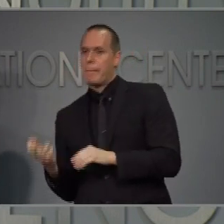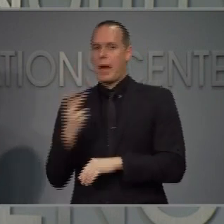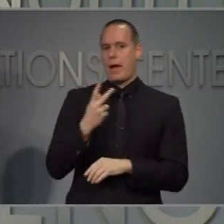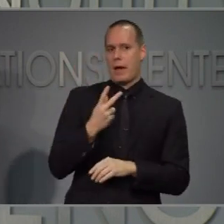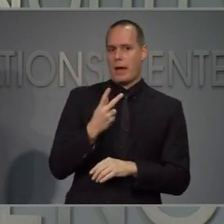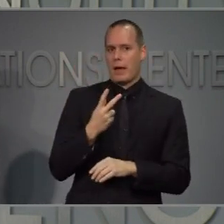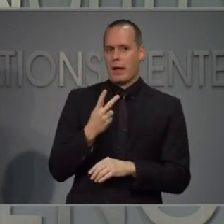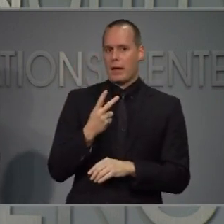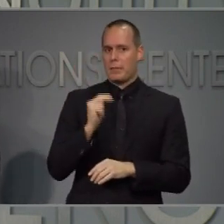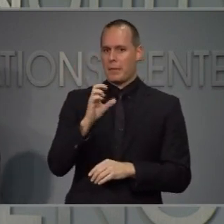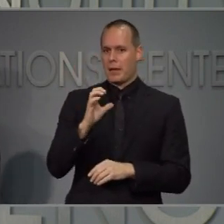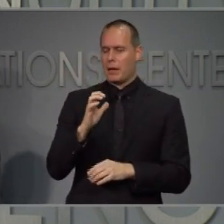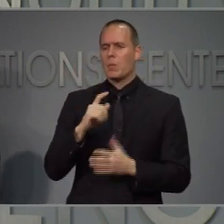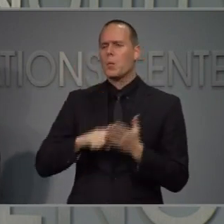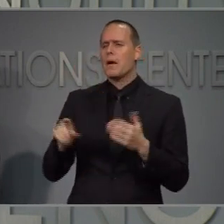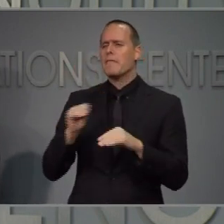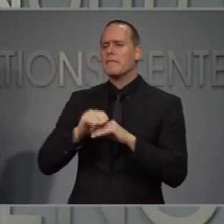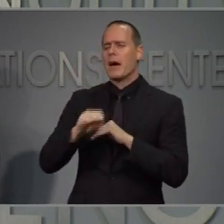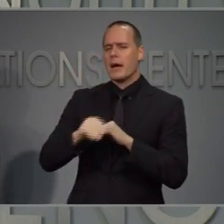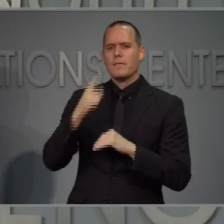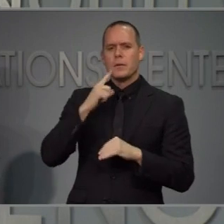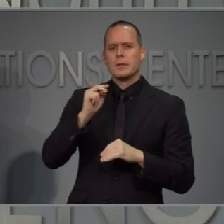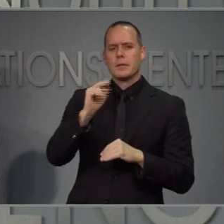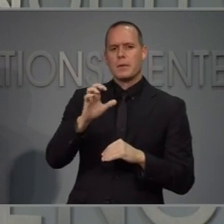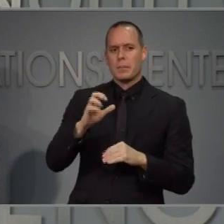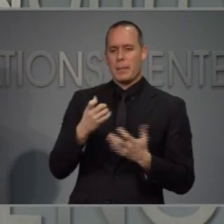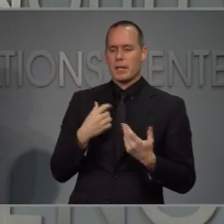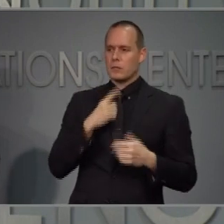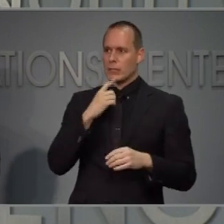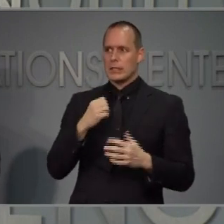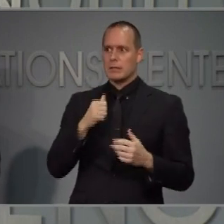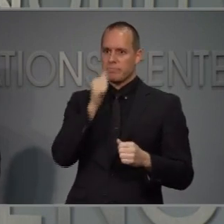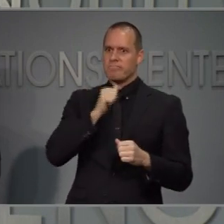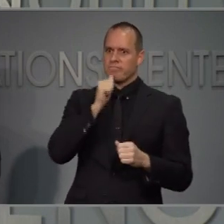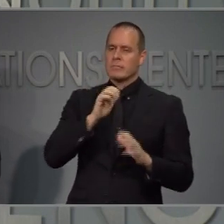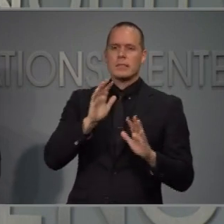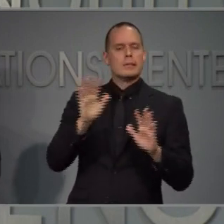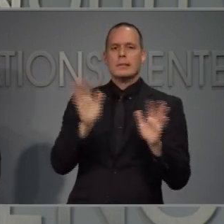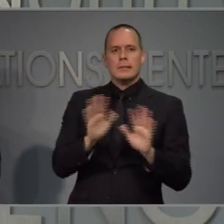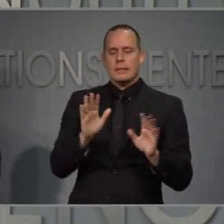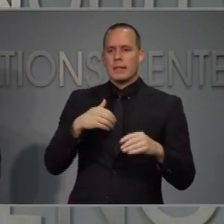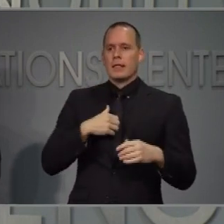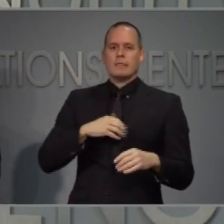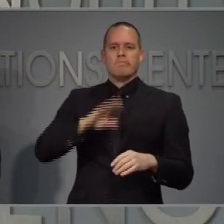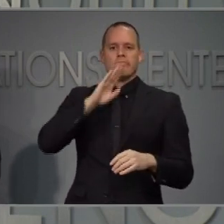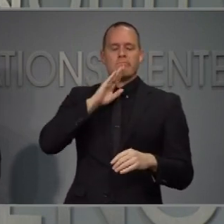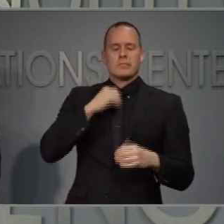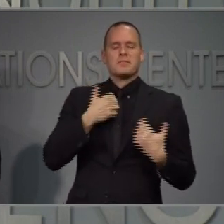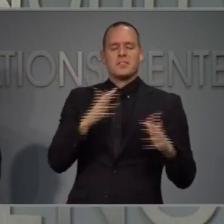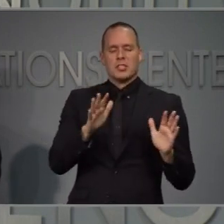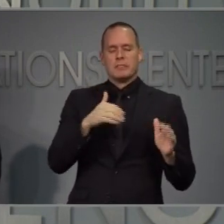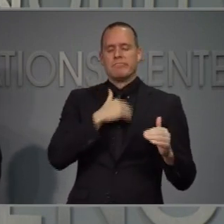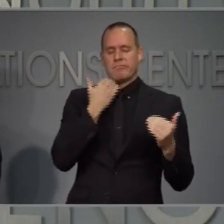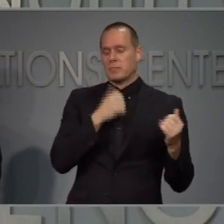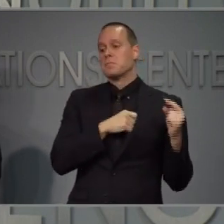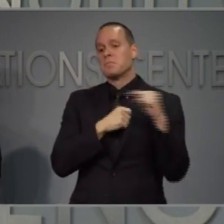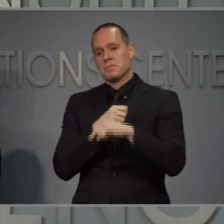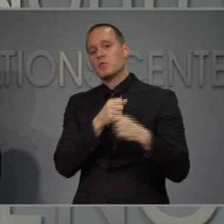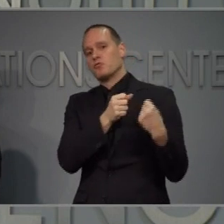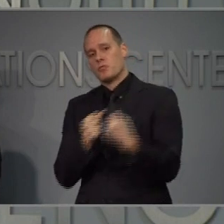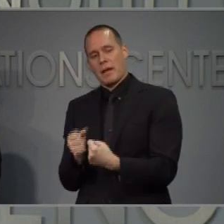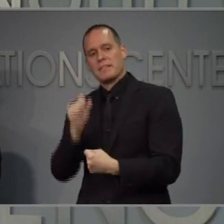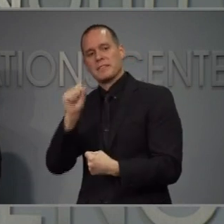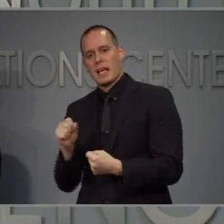North Carolinians who may be impatient with the process here and then want to go take a drive somewhere down south? Thank